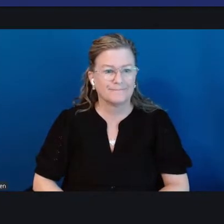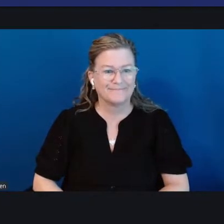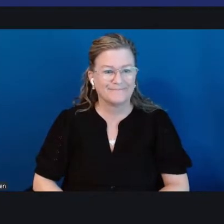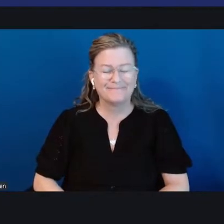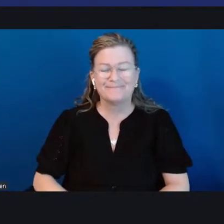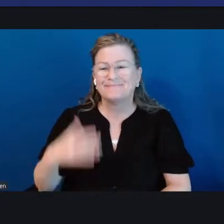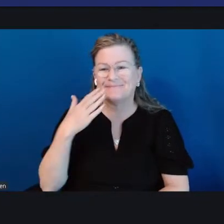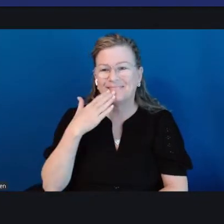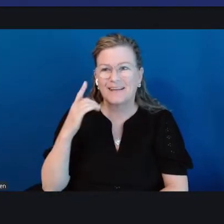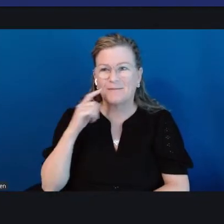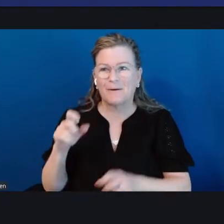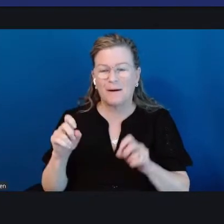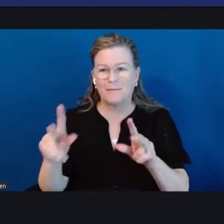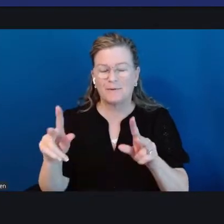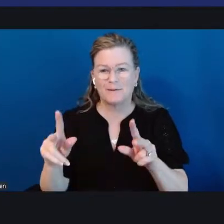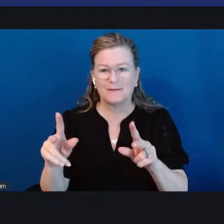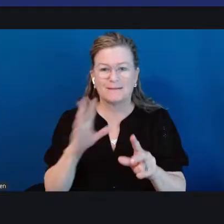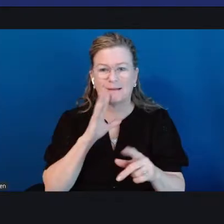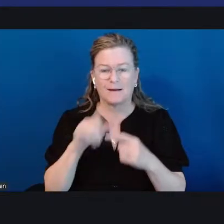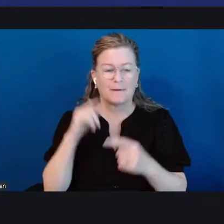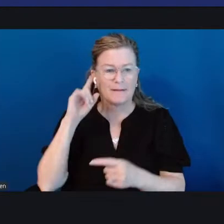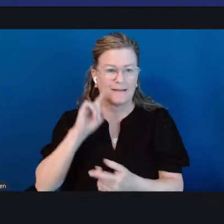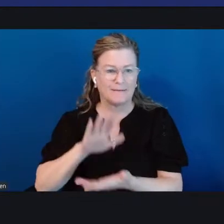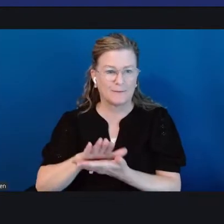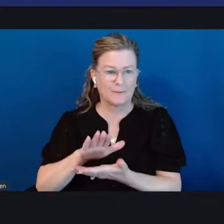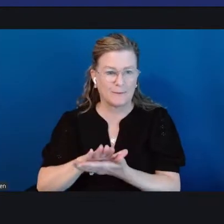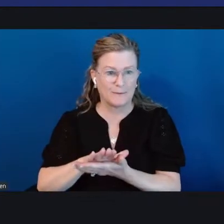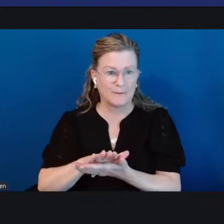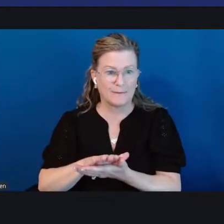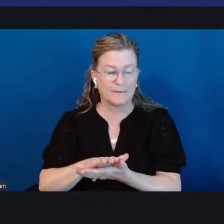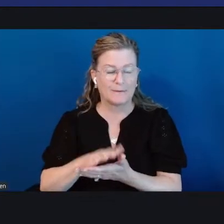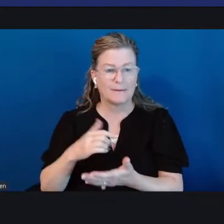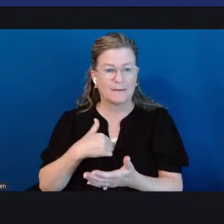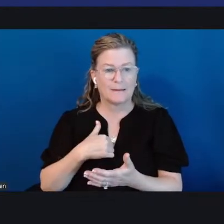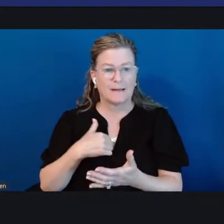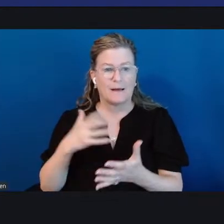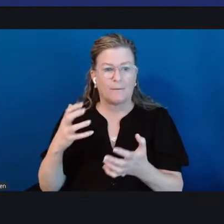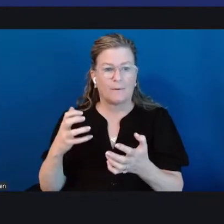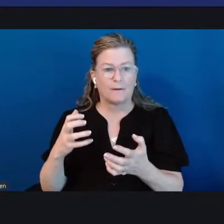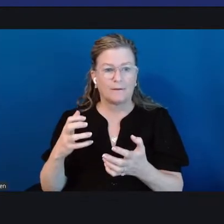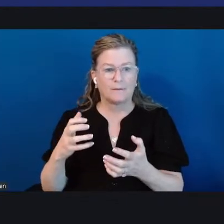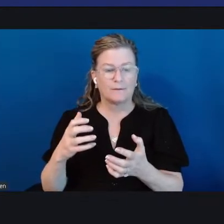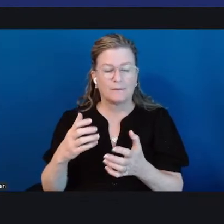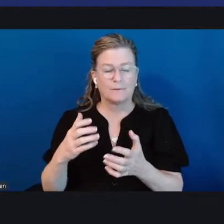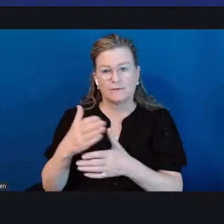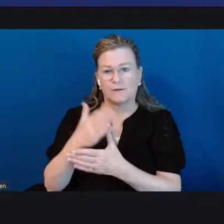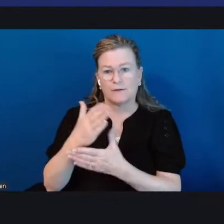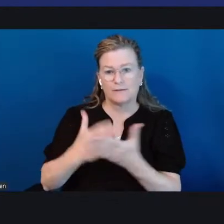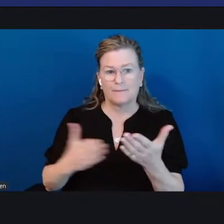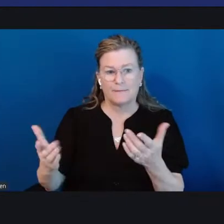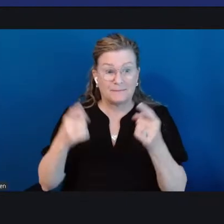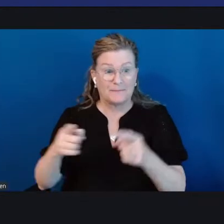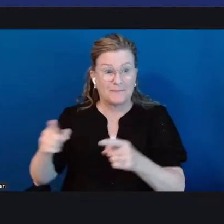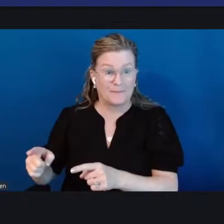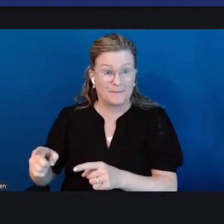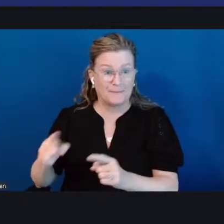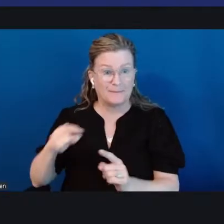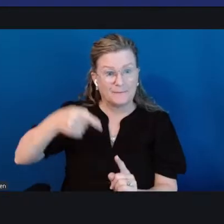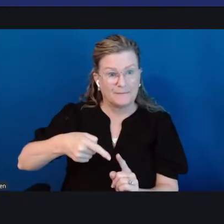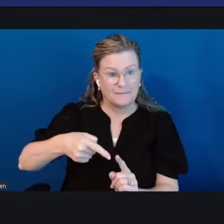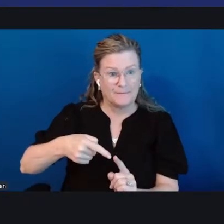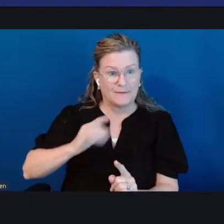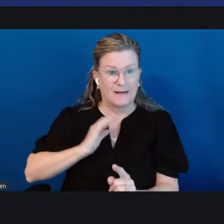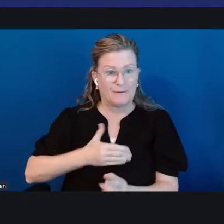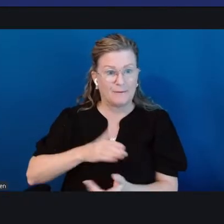Thank you for the opportunity to talk about the deaf school. I wanted to express some of the things that have been going on specifically at the